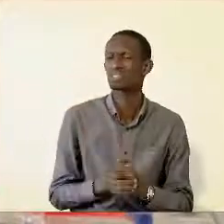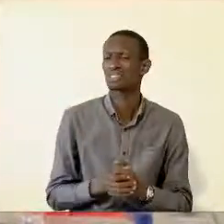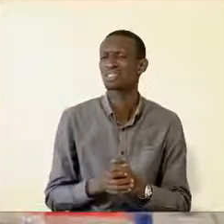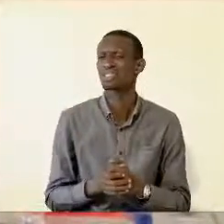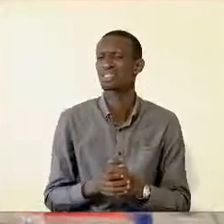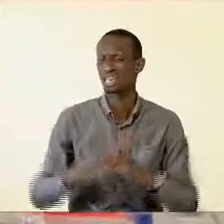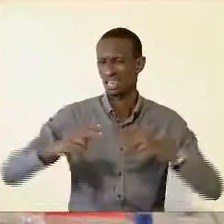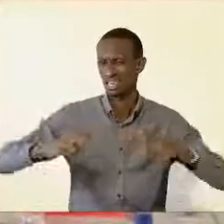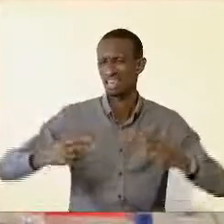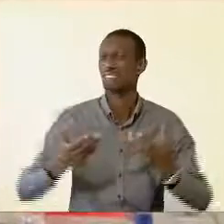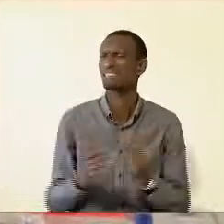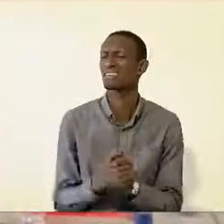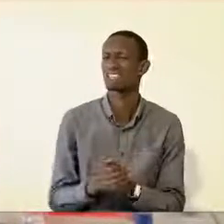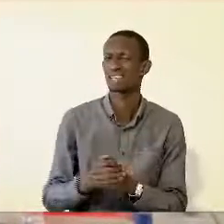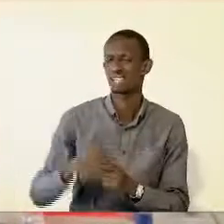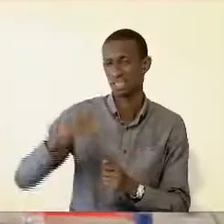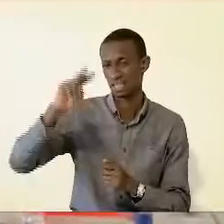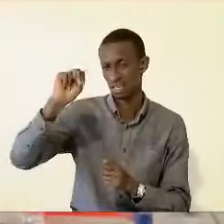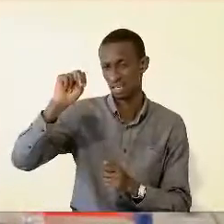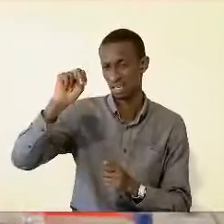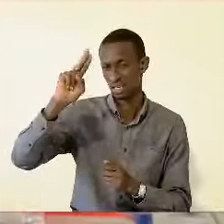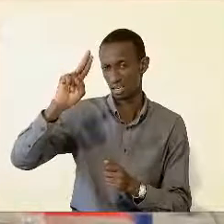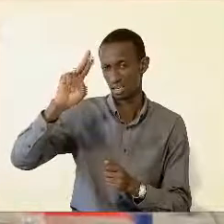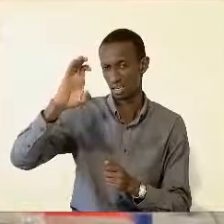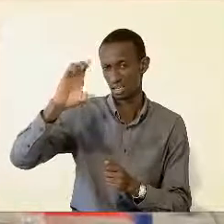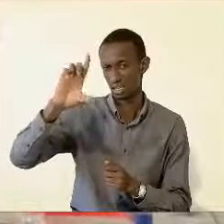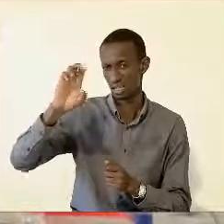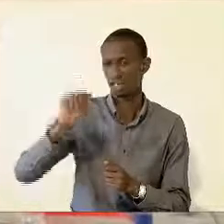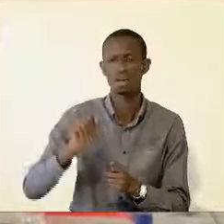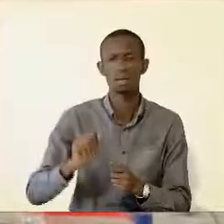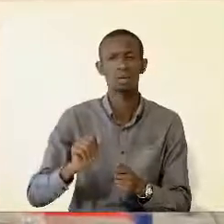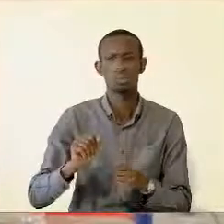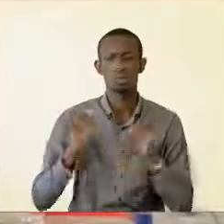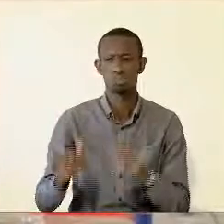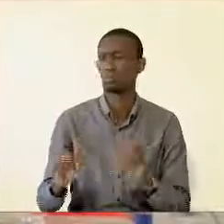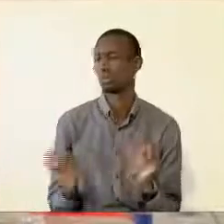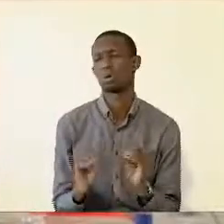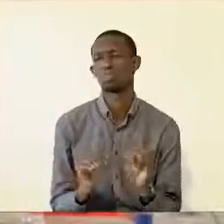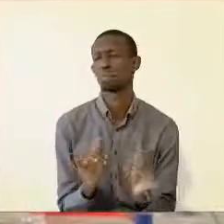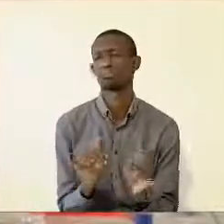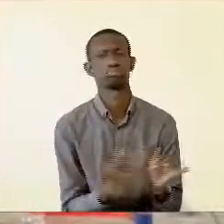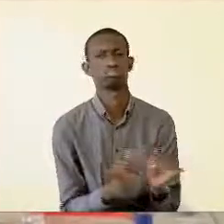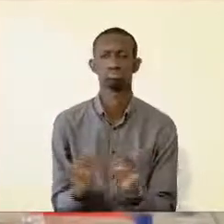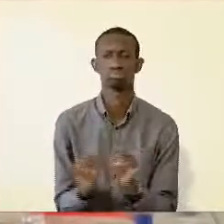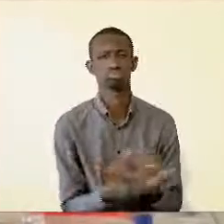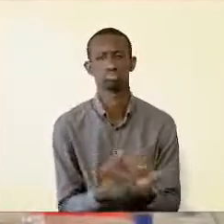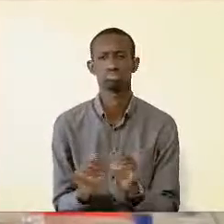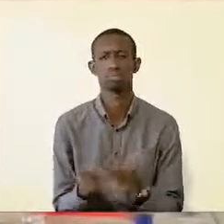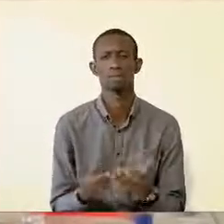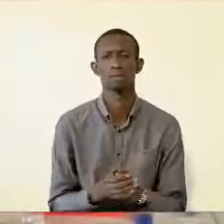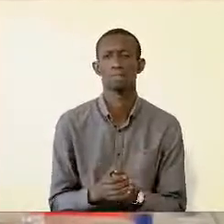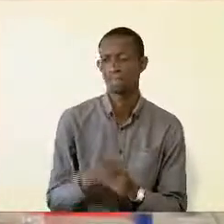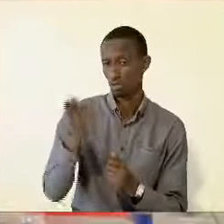have nuclei which are not stable. So they constantly undergo a nuclear decay.